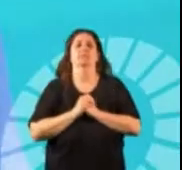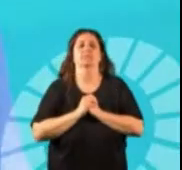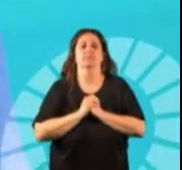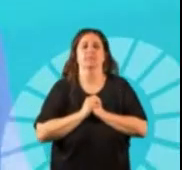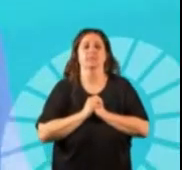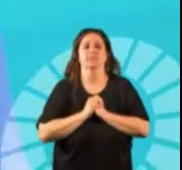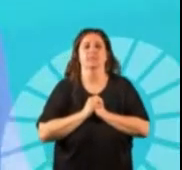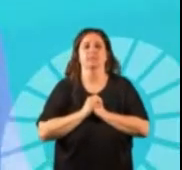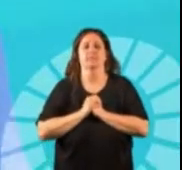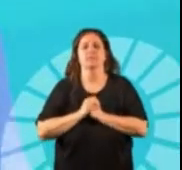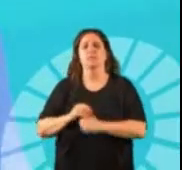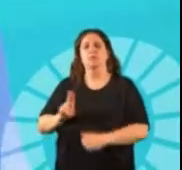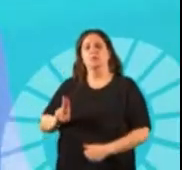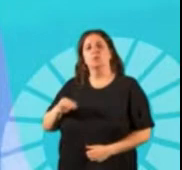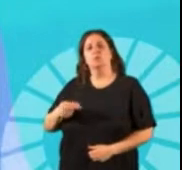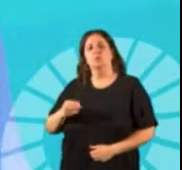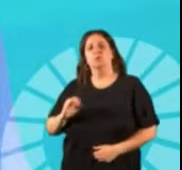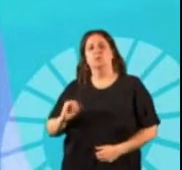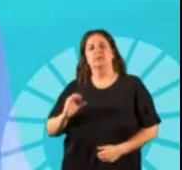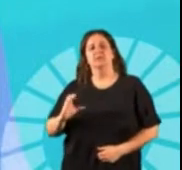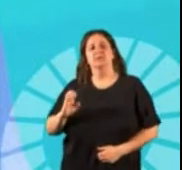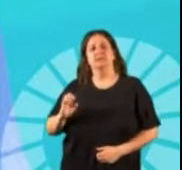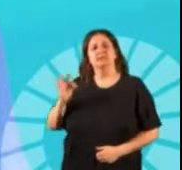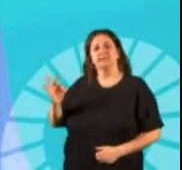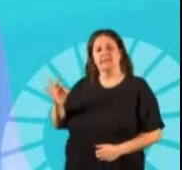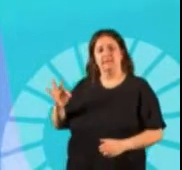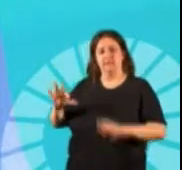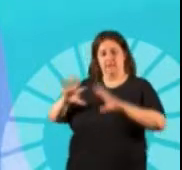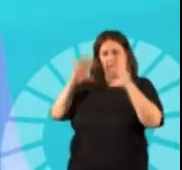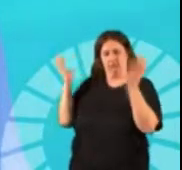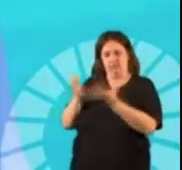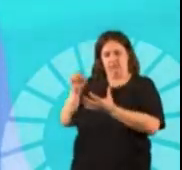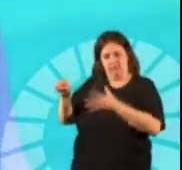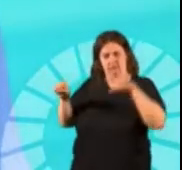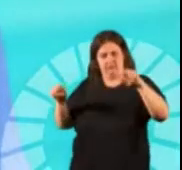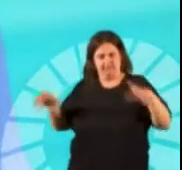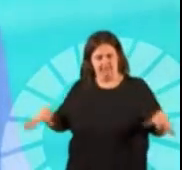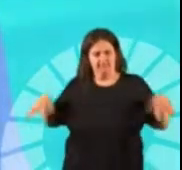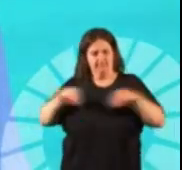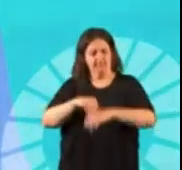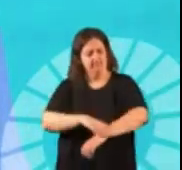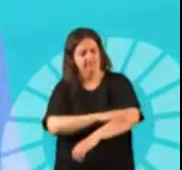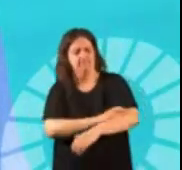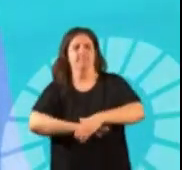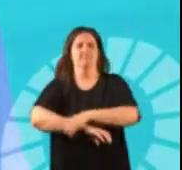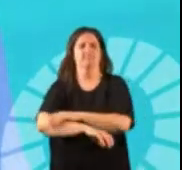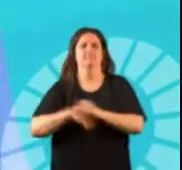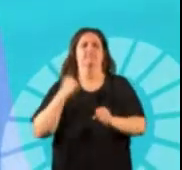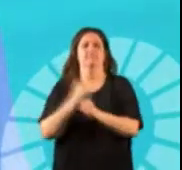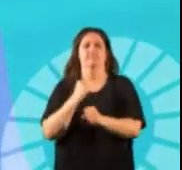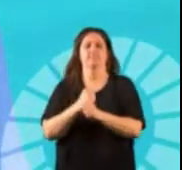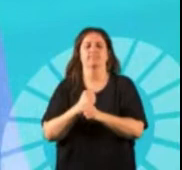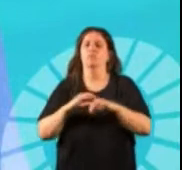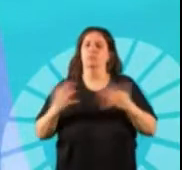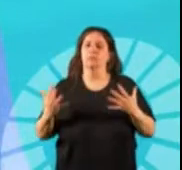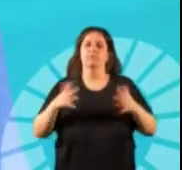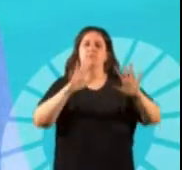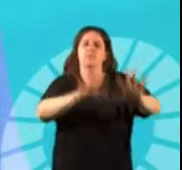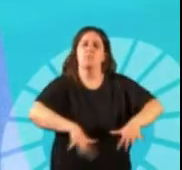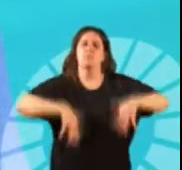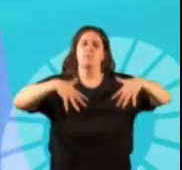Equality works in the European Parliament thanks to a Finnish initiative. We are happy to announce that the